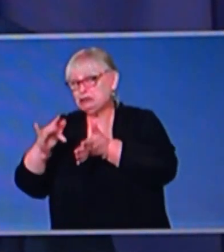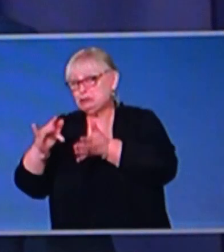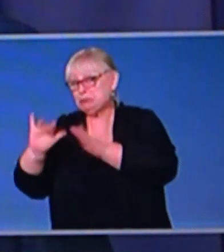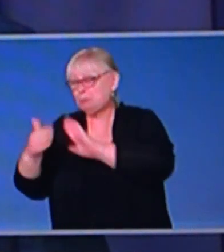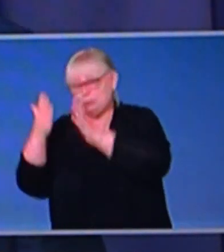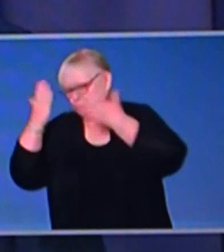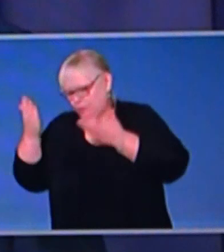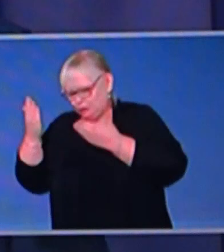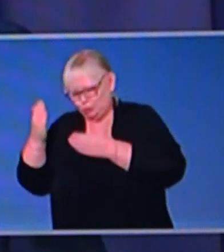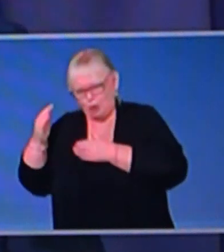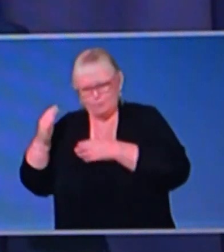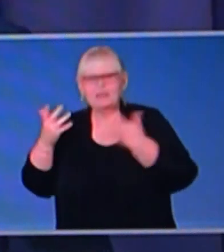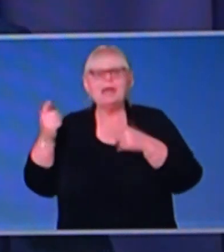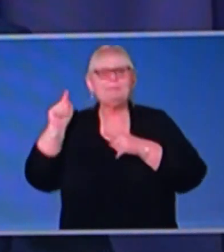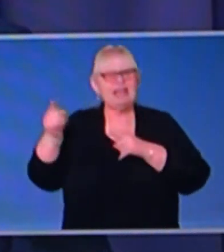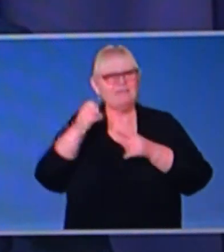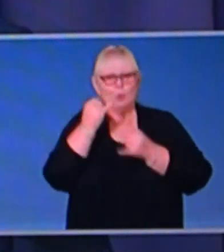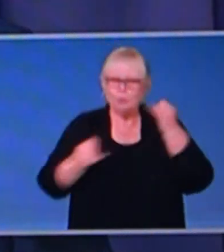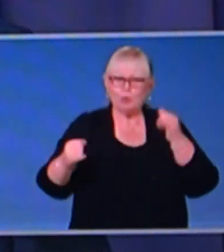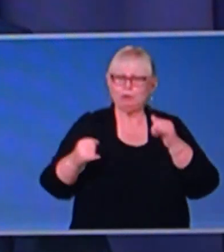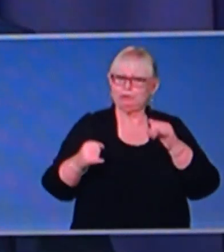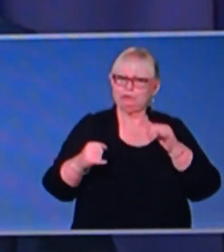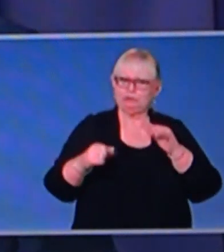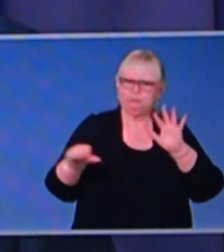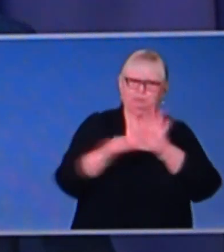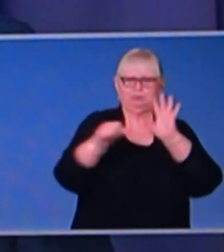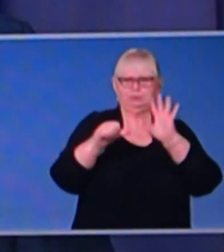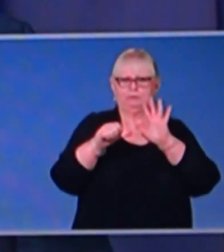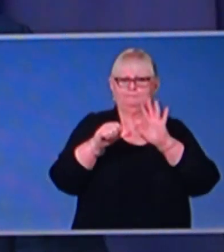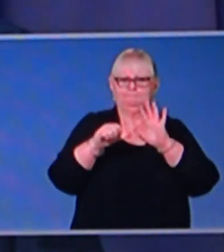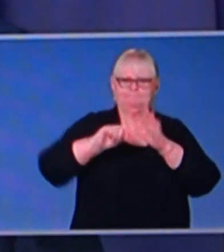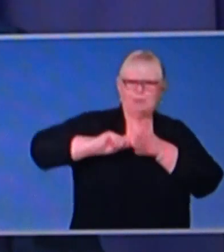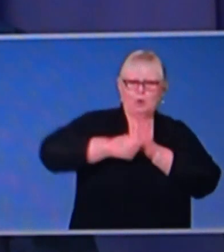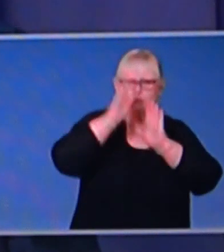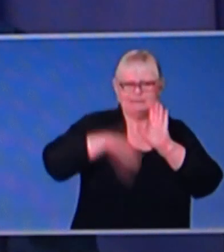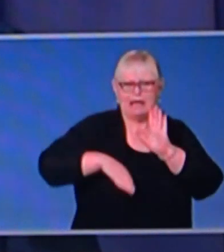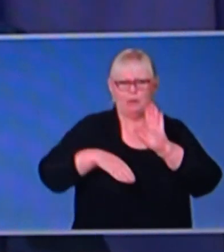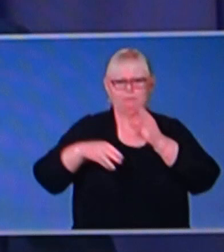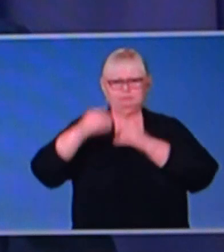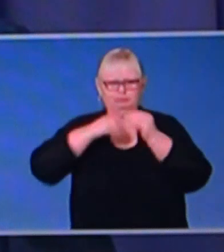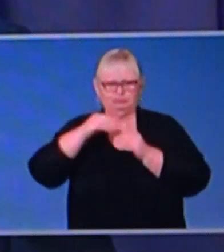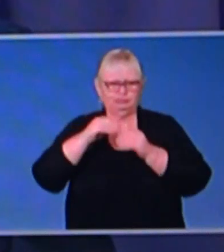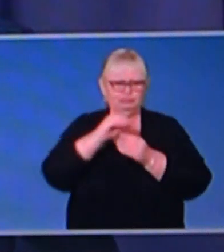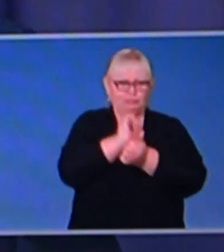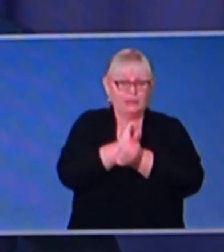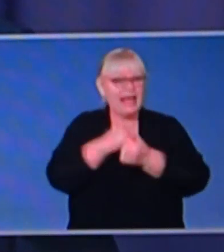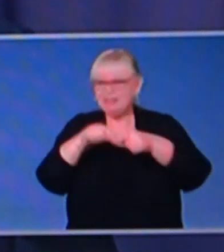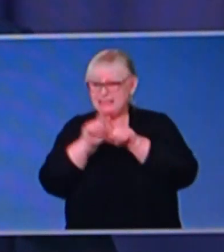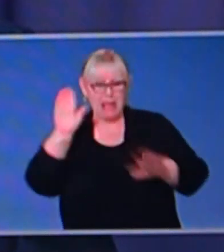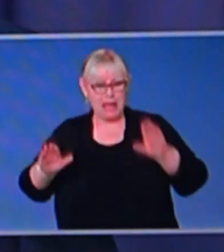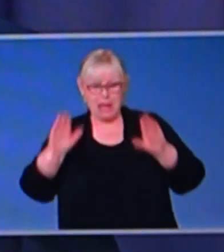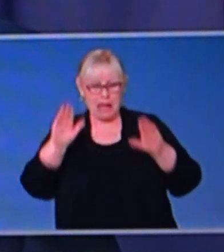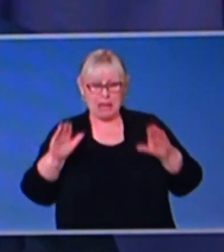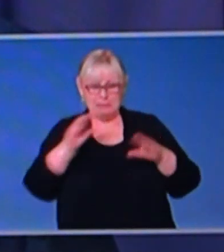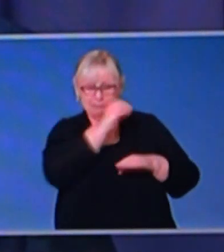that. But they obviously went into much more extreme economic measures and basically getting the same health results as Australia, and some would